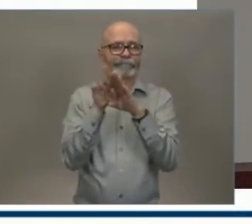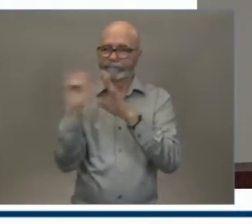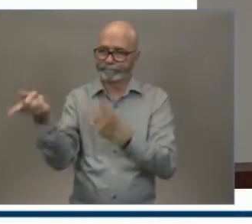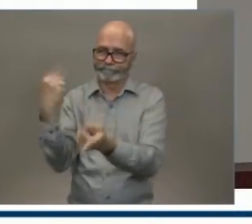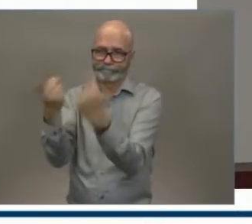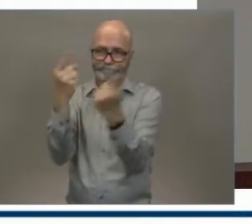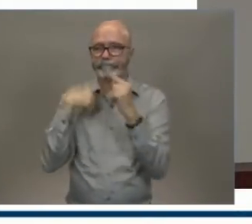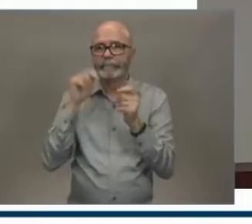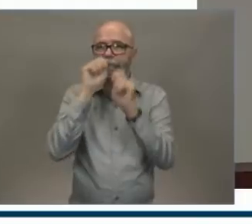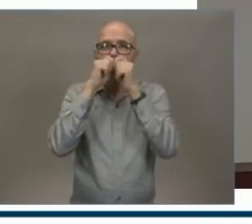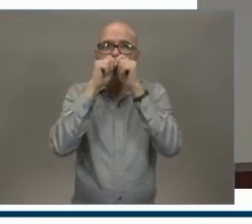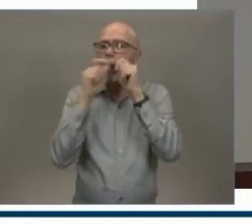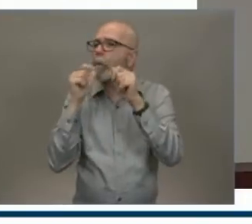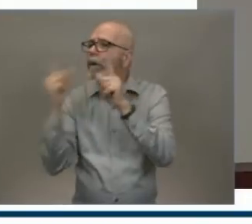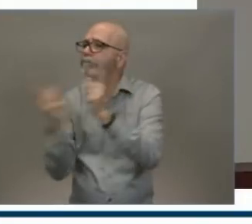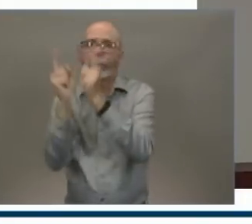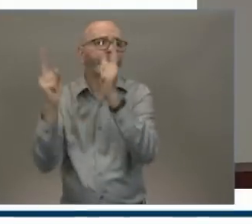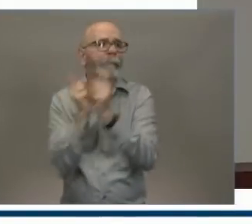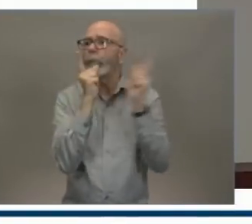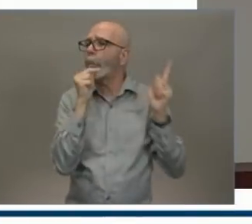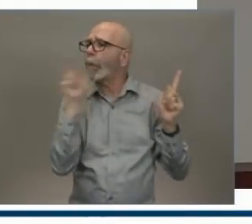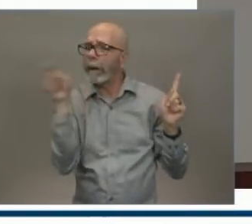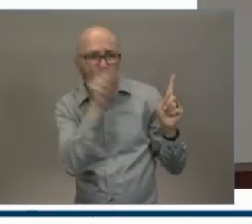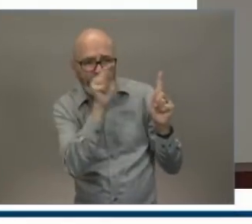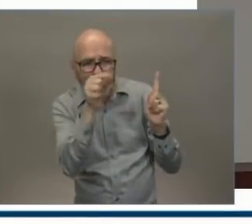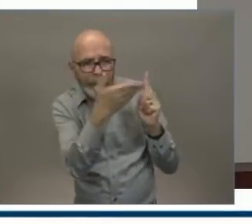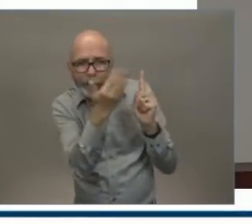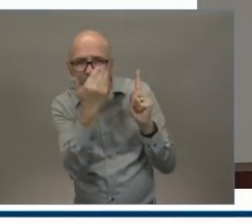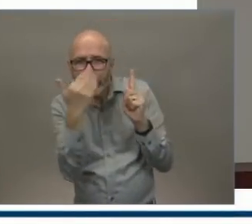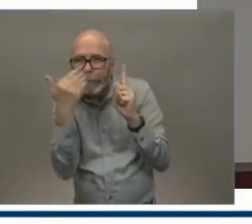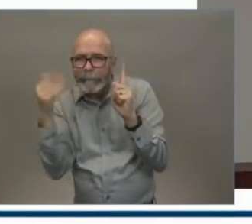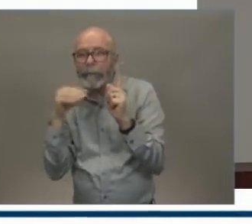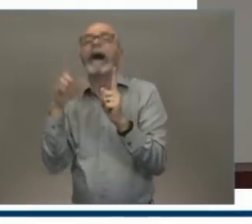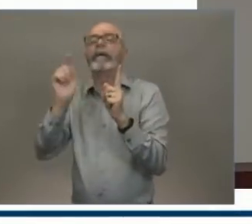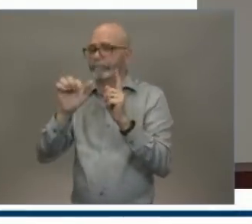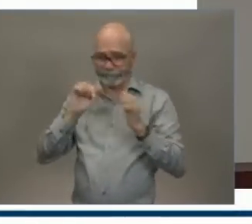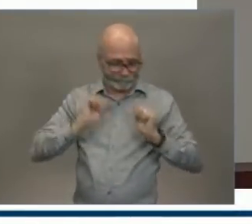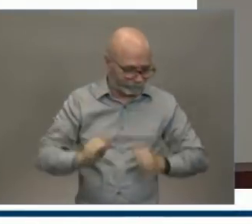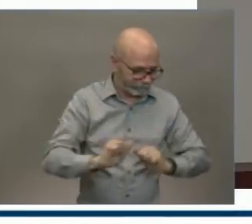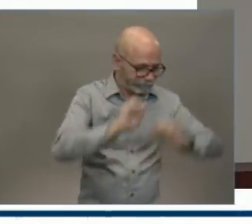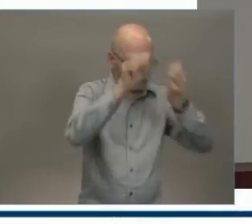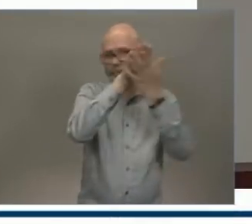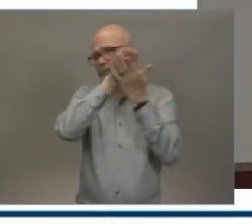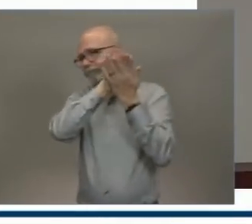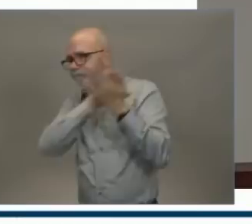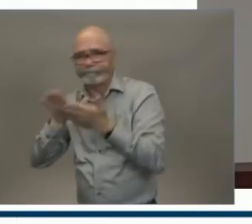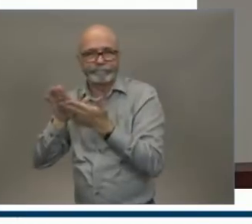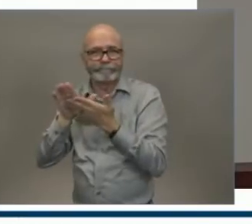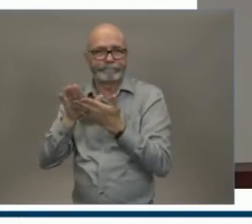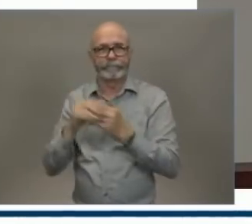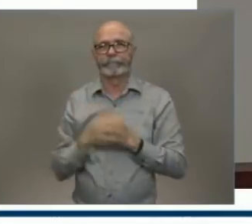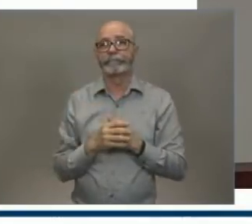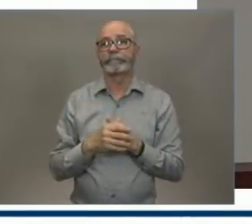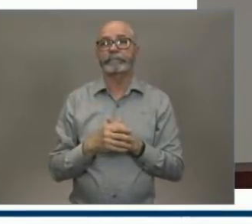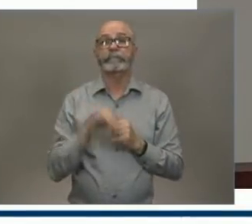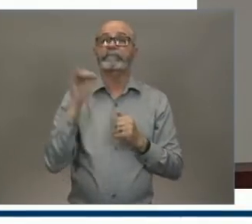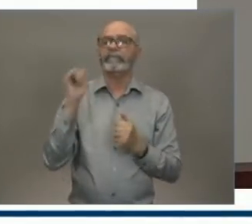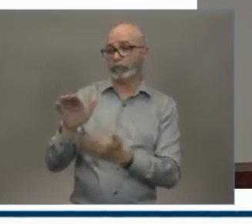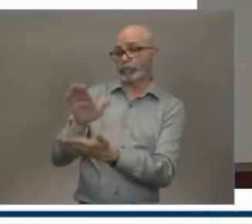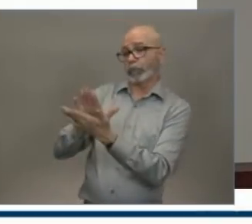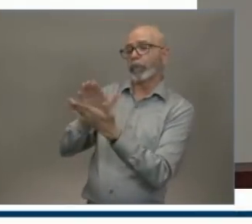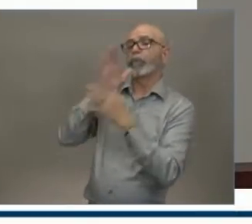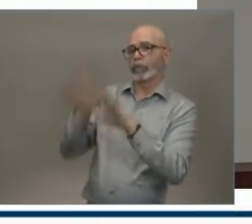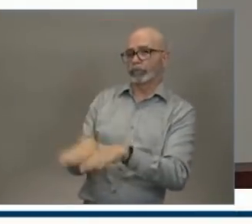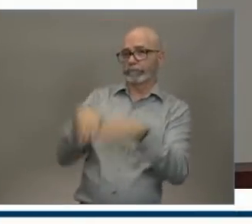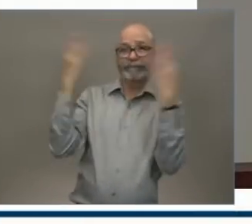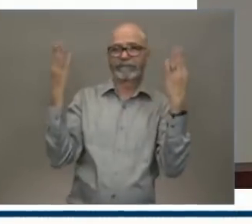we do, like we did with all schools in the fall term. And the school is expected to reopen to